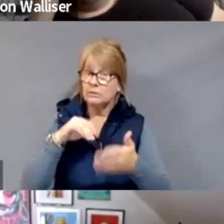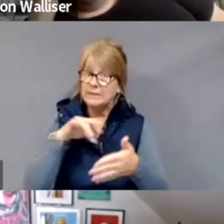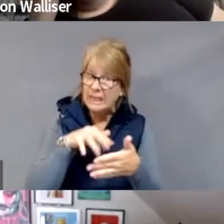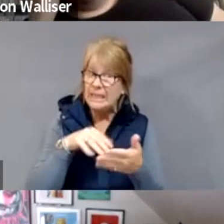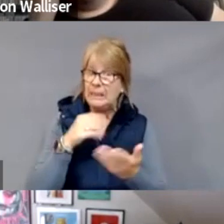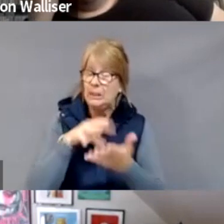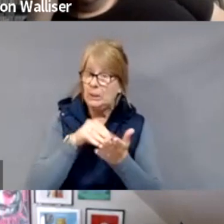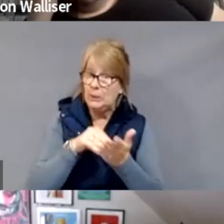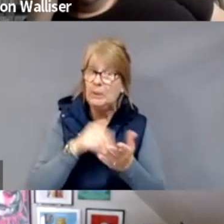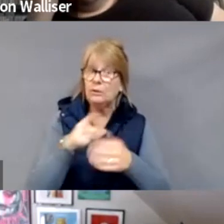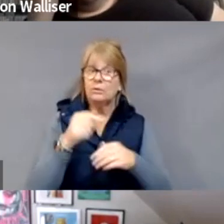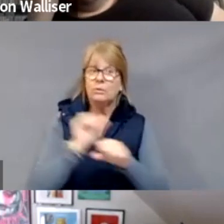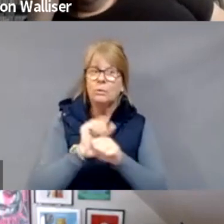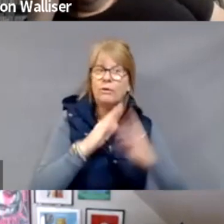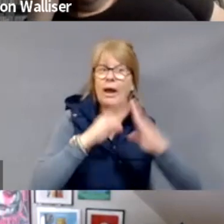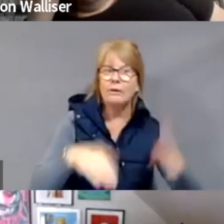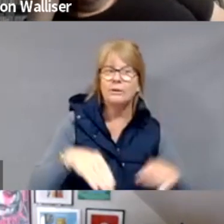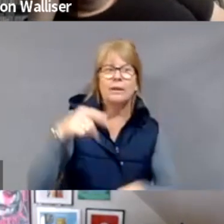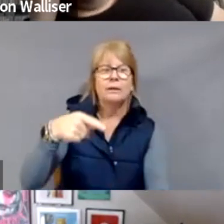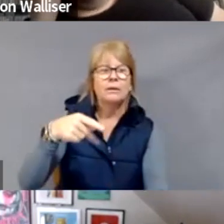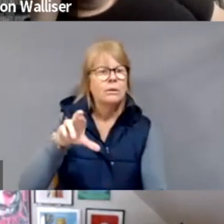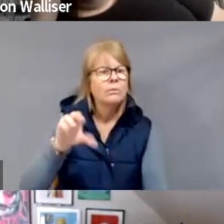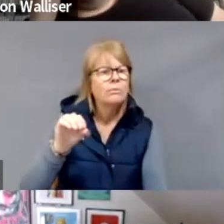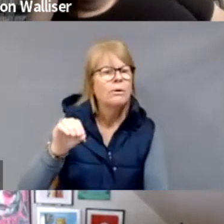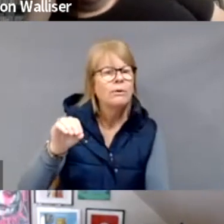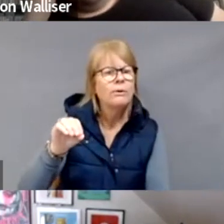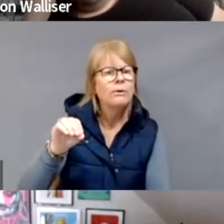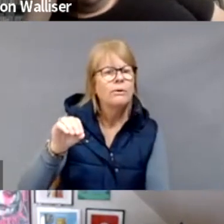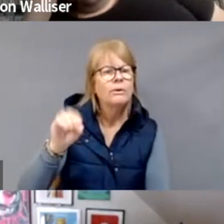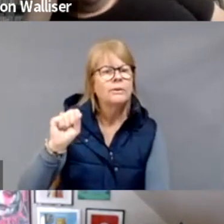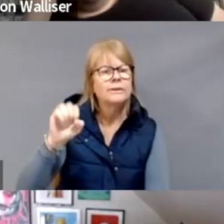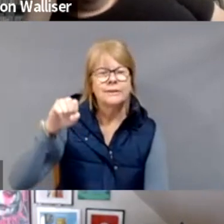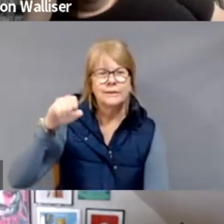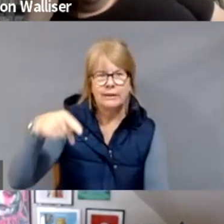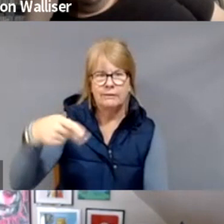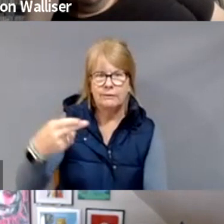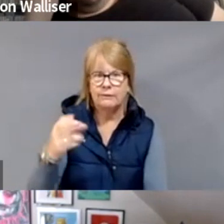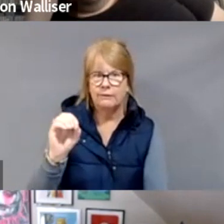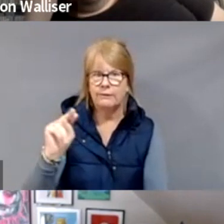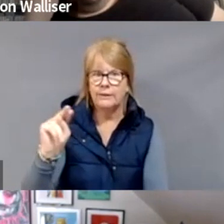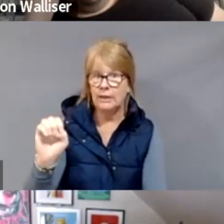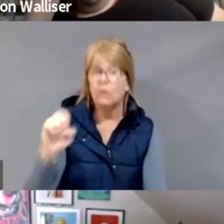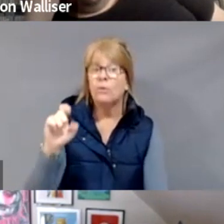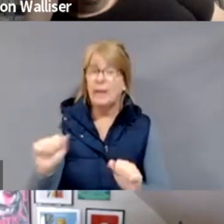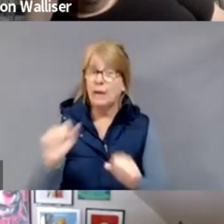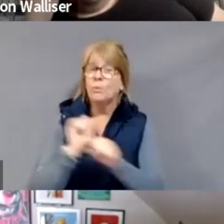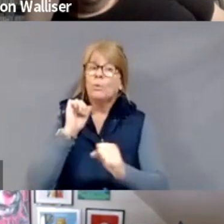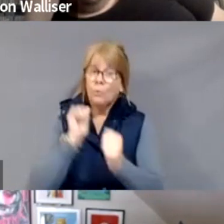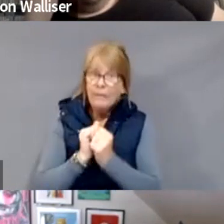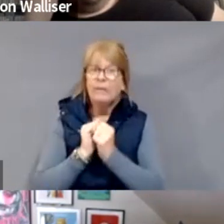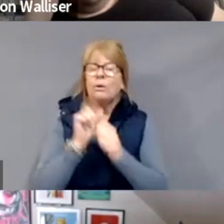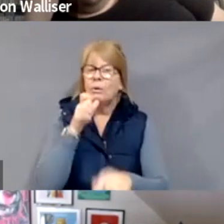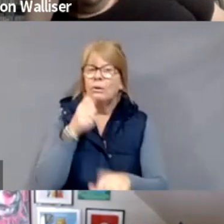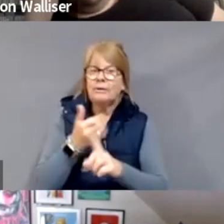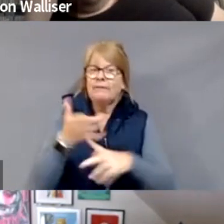Persephone or the Globe, because we're a packed organization. We can only work with equity stage managers. Yes, that's all we're allowed to